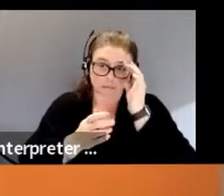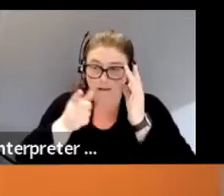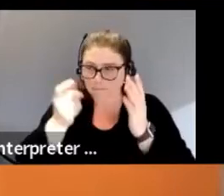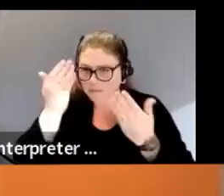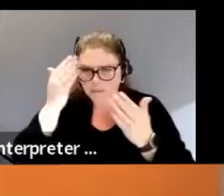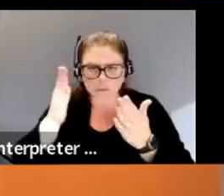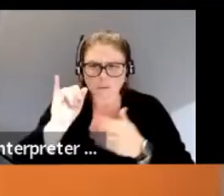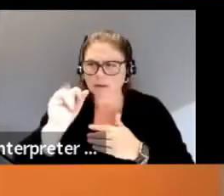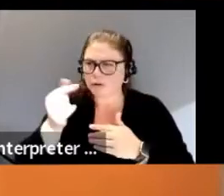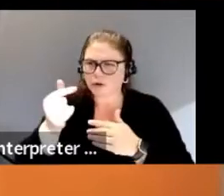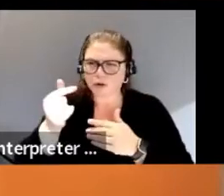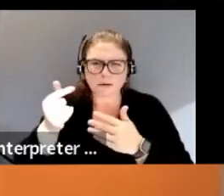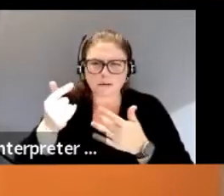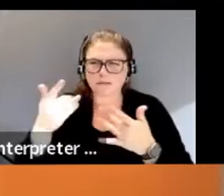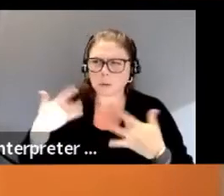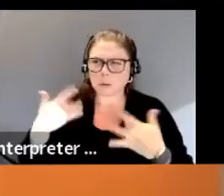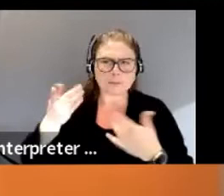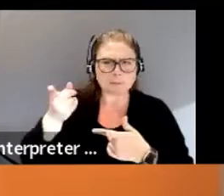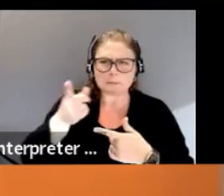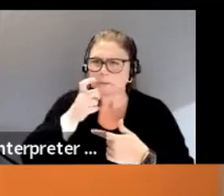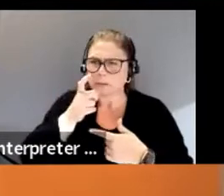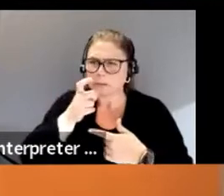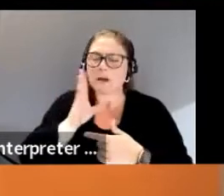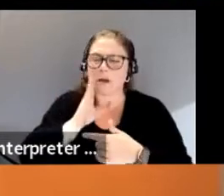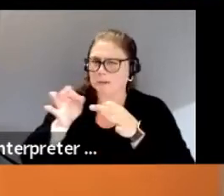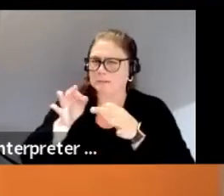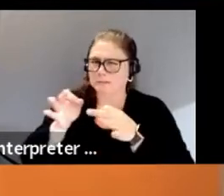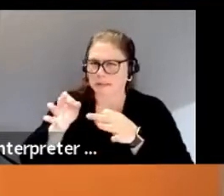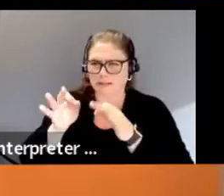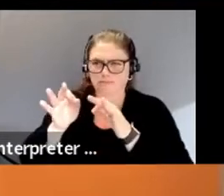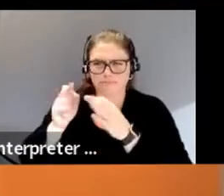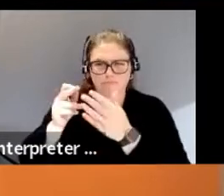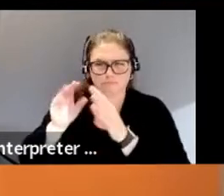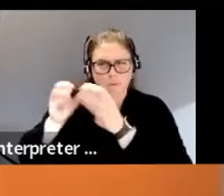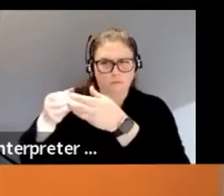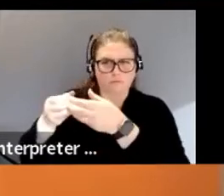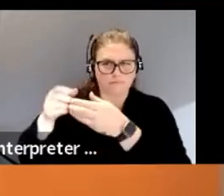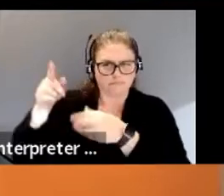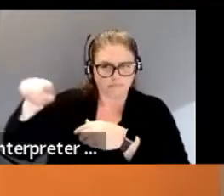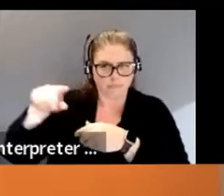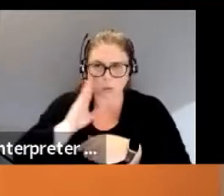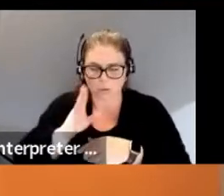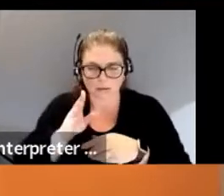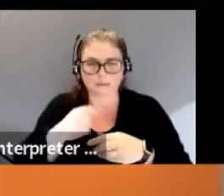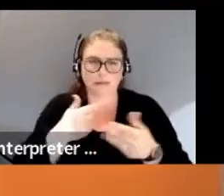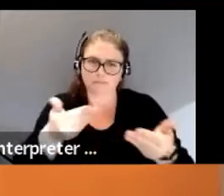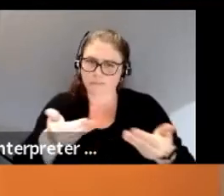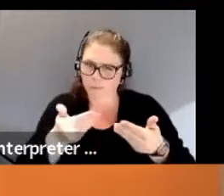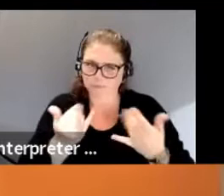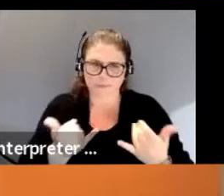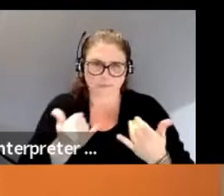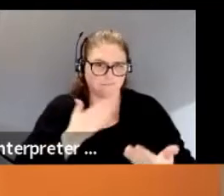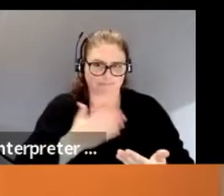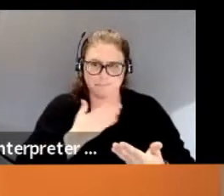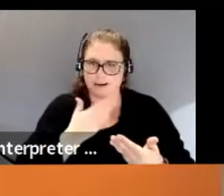Guelph, I'll give you a little bit of a recap in just one moment, but I am really happy you all joined us here today. It's a pretty big crowd and we're